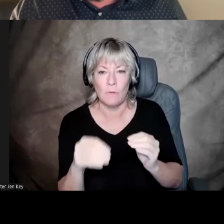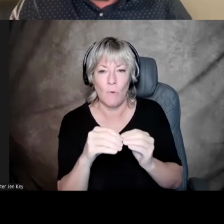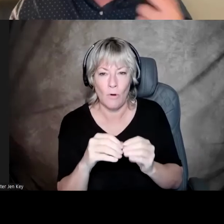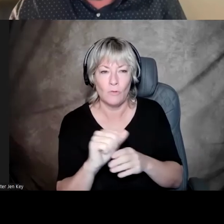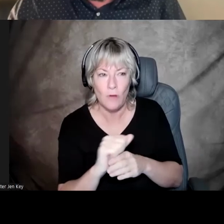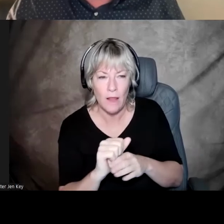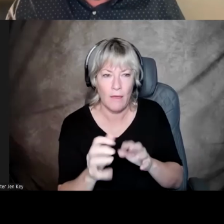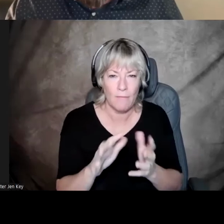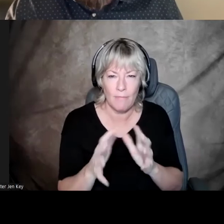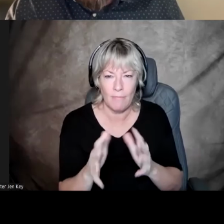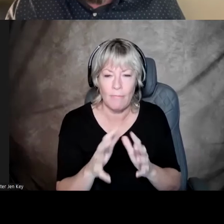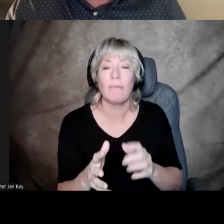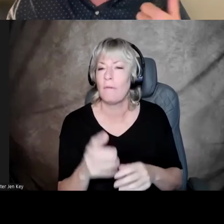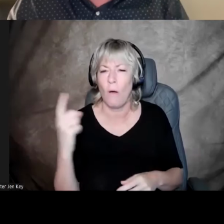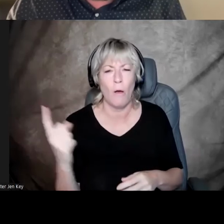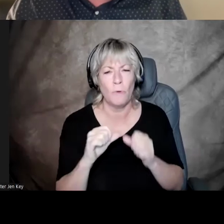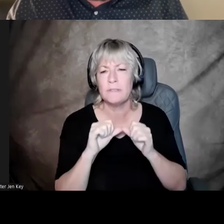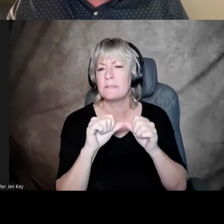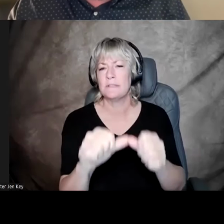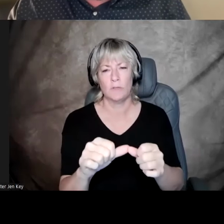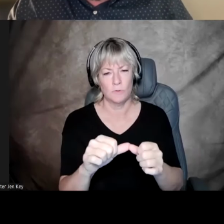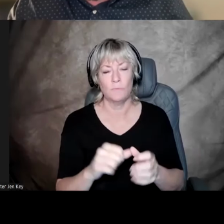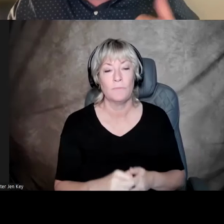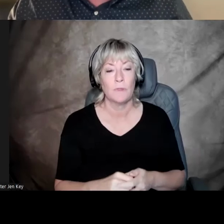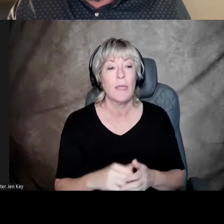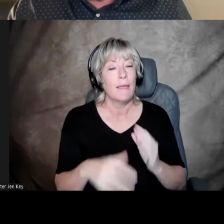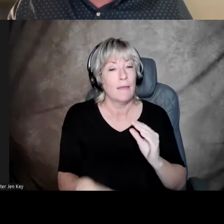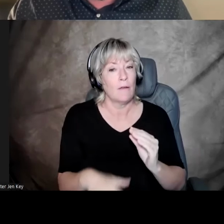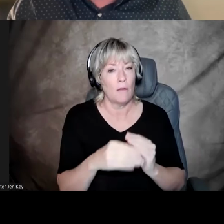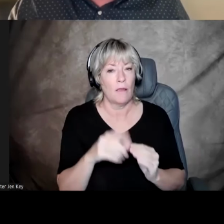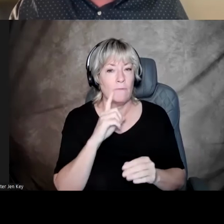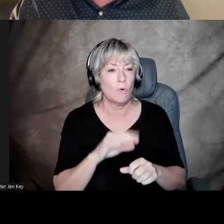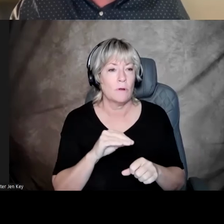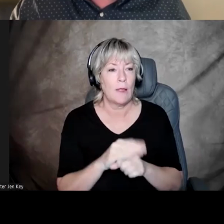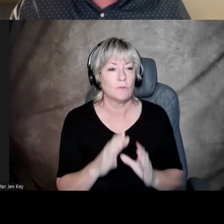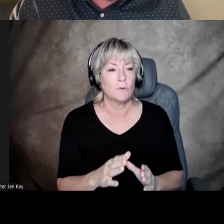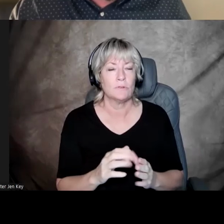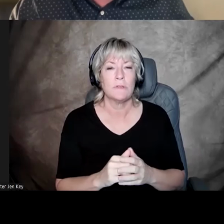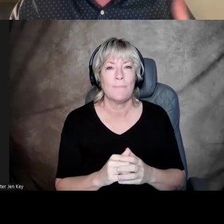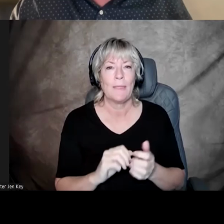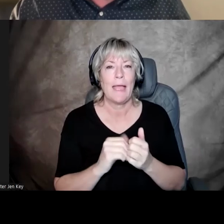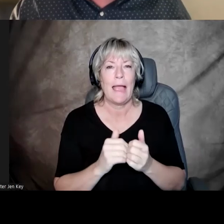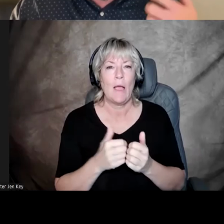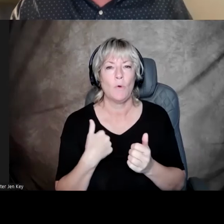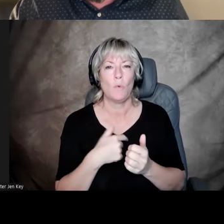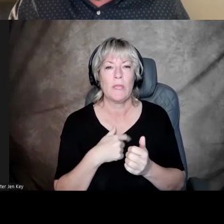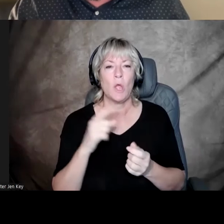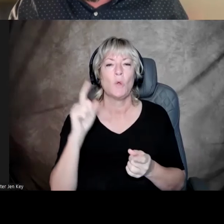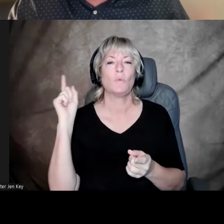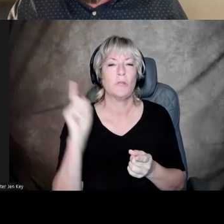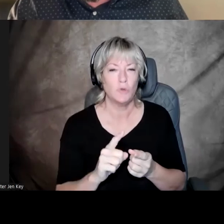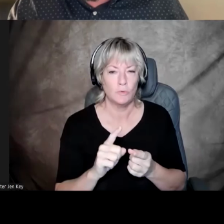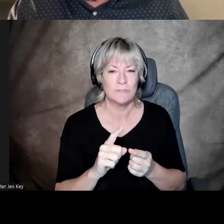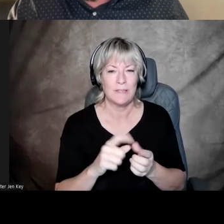doing that. And one other thing I would add in here, especially for counselors, is how do we reduce as much as possible the demands that aren't